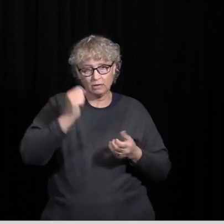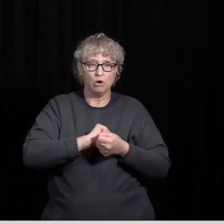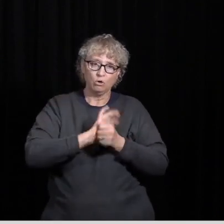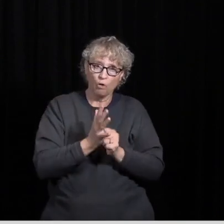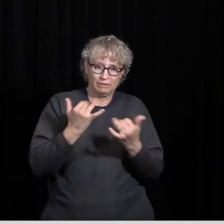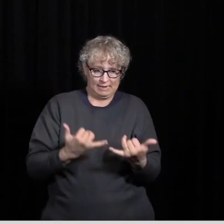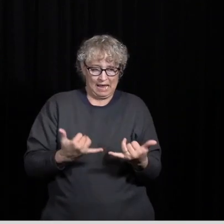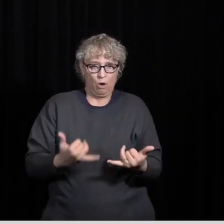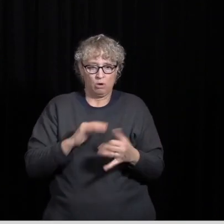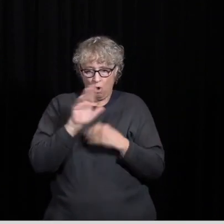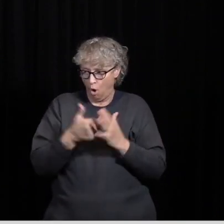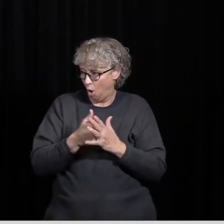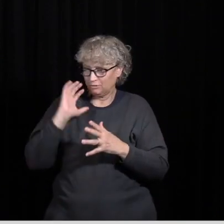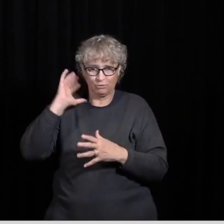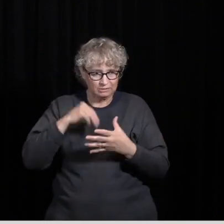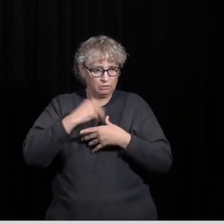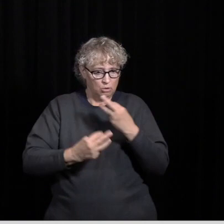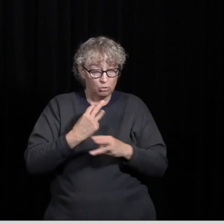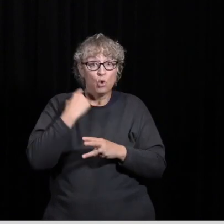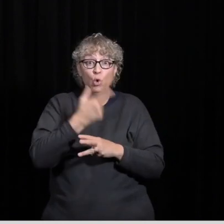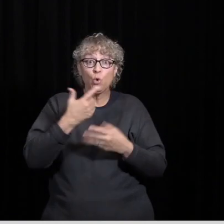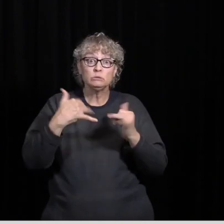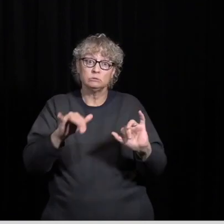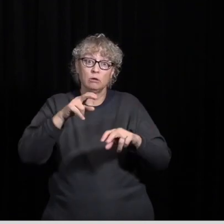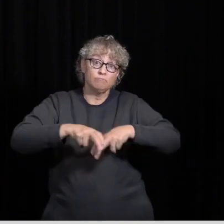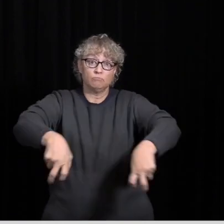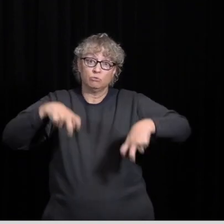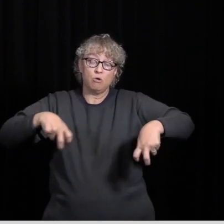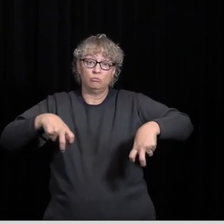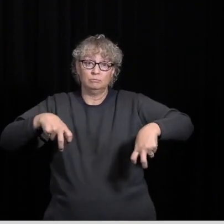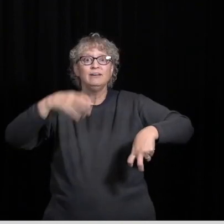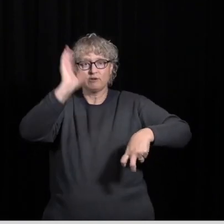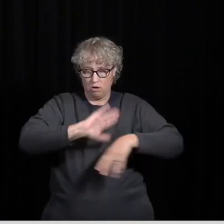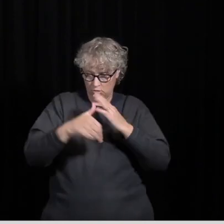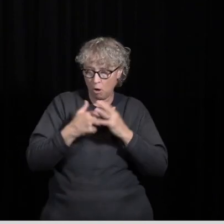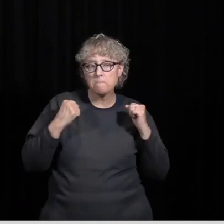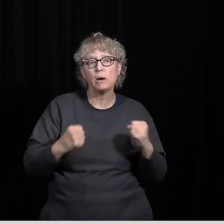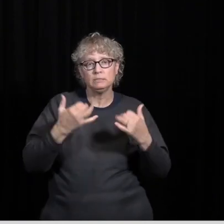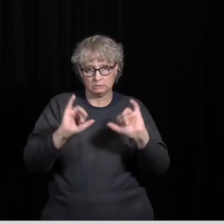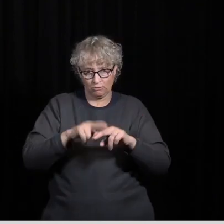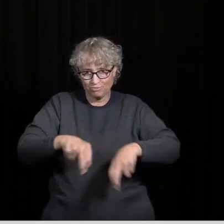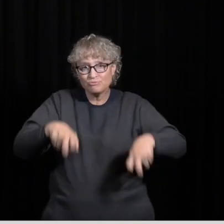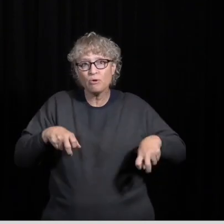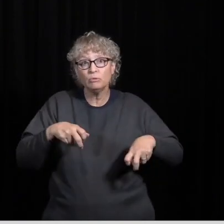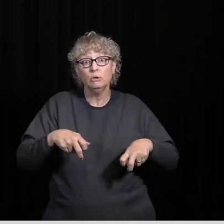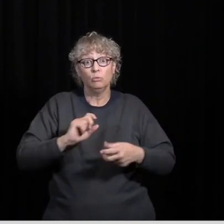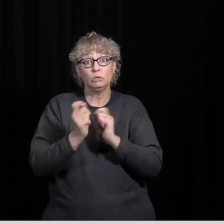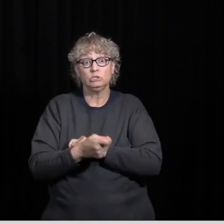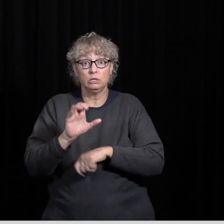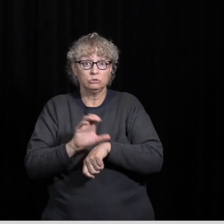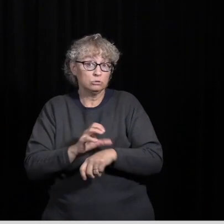right now in the midst of all the crazy in the world. Do you know who's still on the throne? God Almighty is on the throne. Do you know what's changed in church?